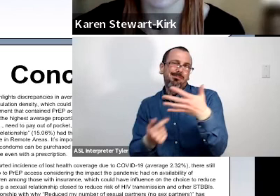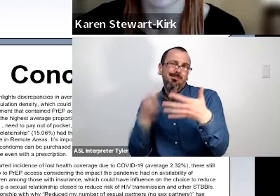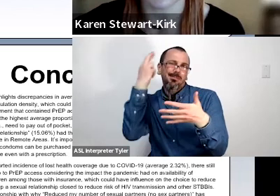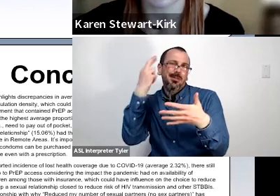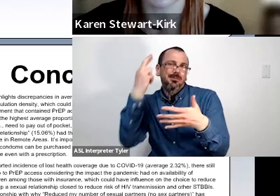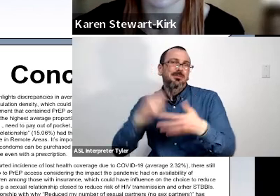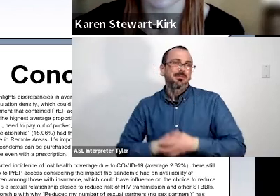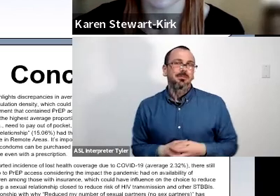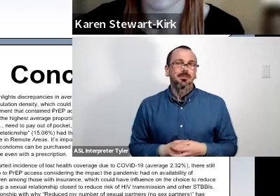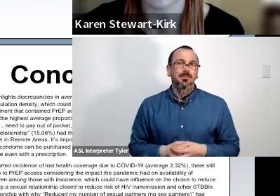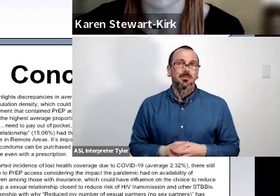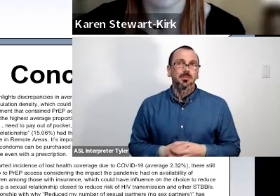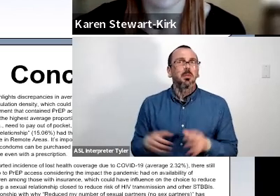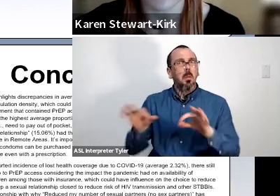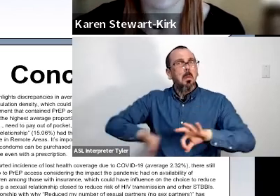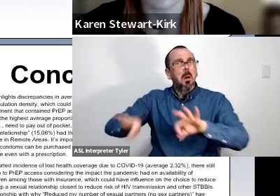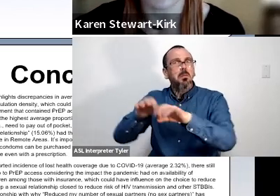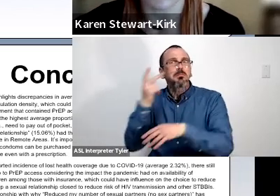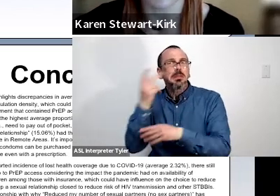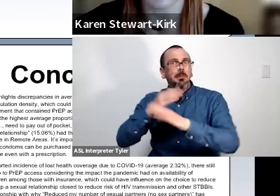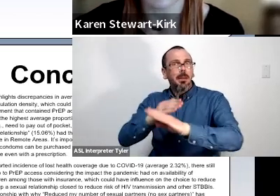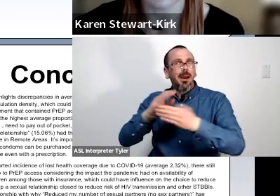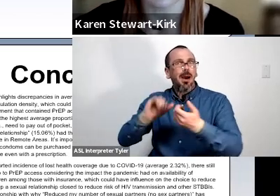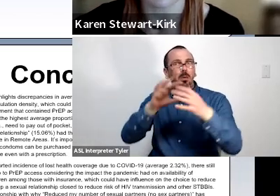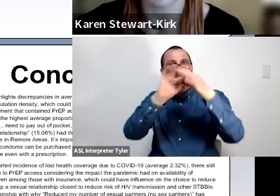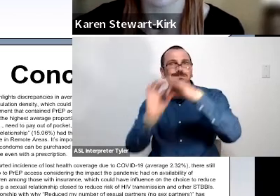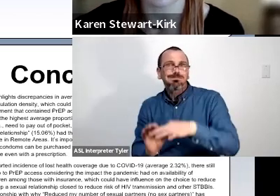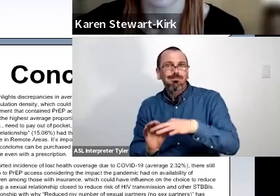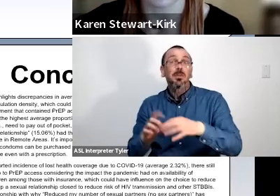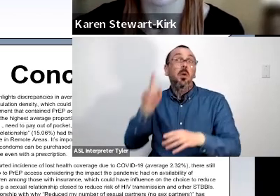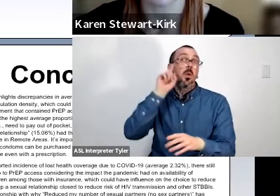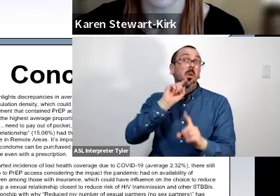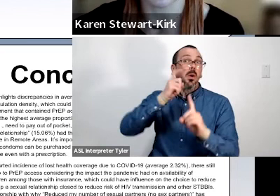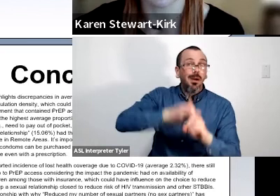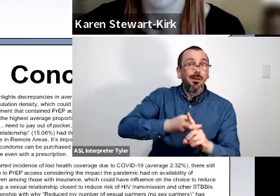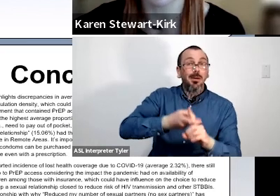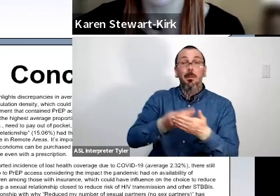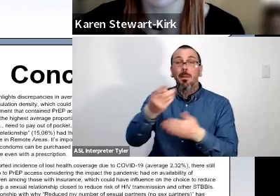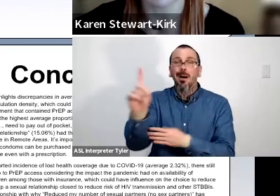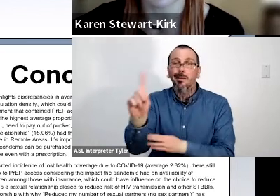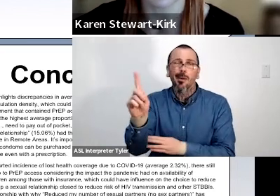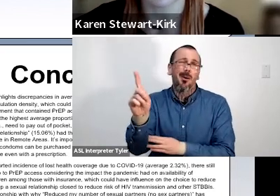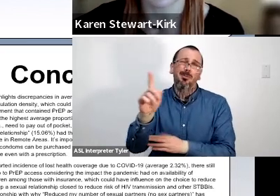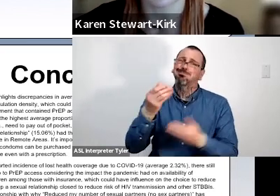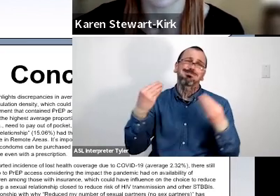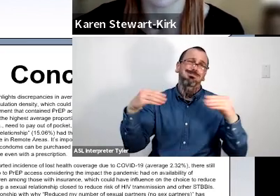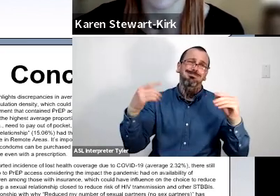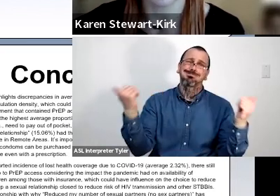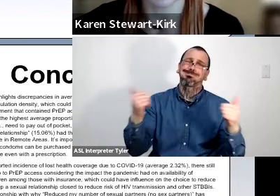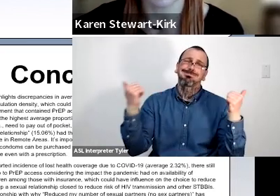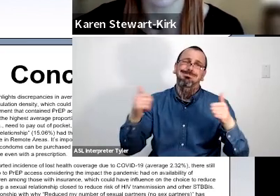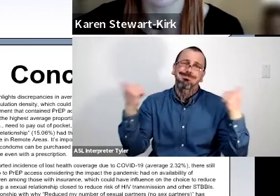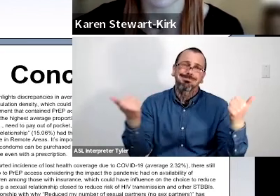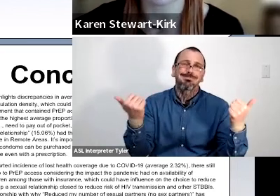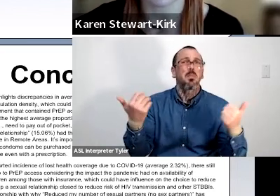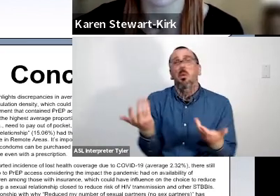the interconnectedness of these barriers. For example, condoms can be purchased readily from a variety of locations or even found for free at healthcare clinics, but